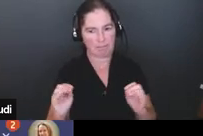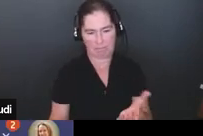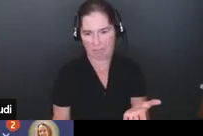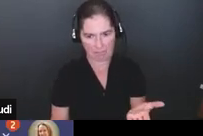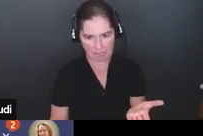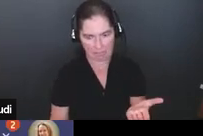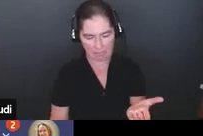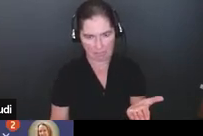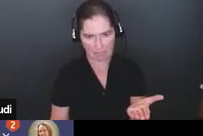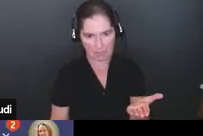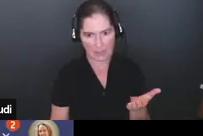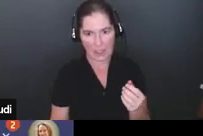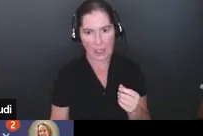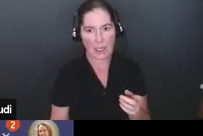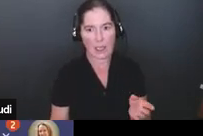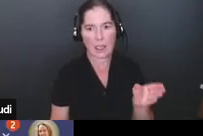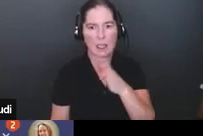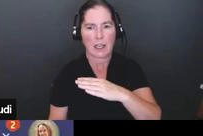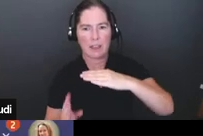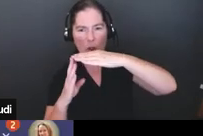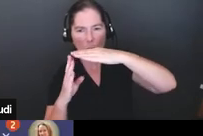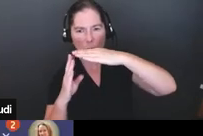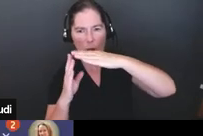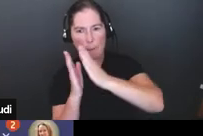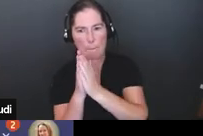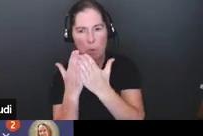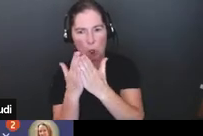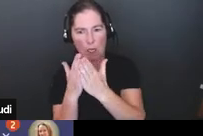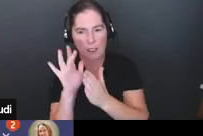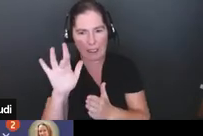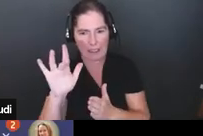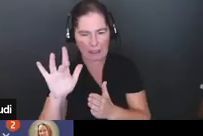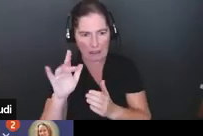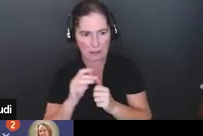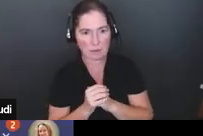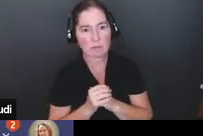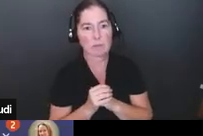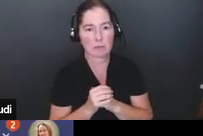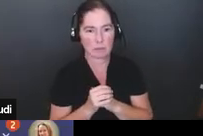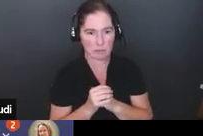yet. If I come over to this little corner, there's a book that I'm going to be able to click on.